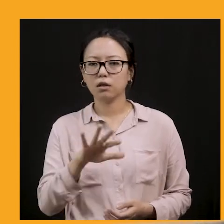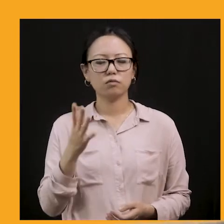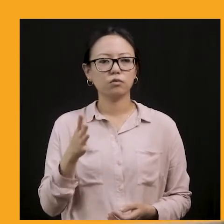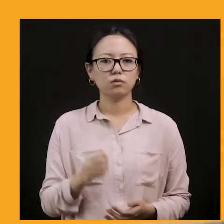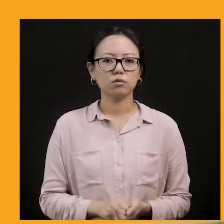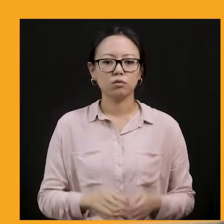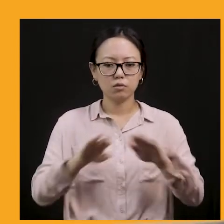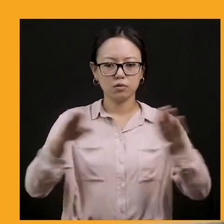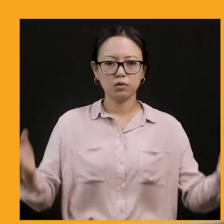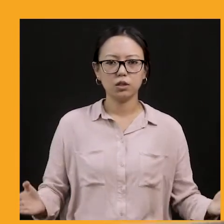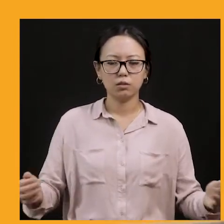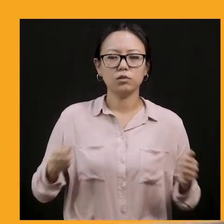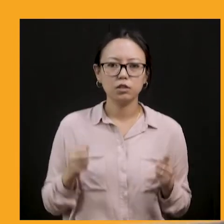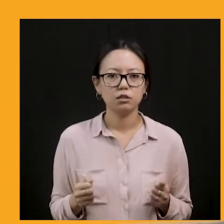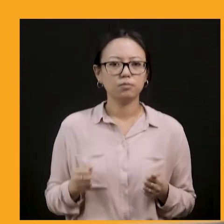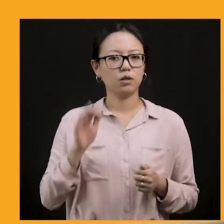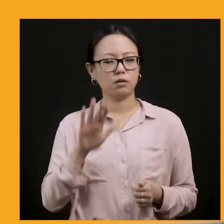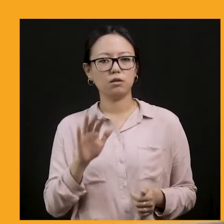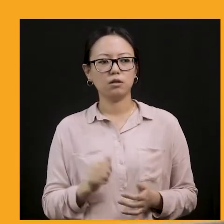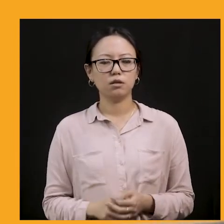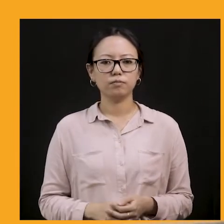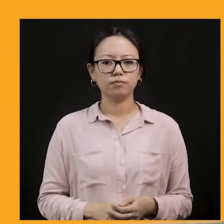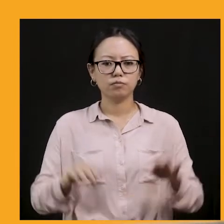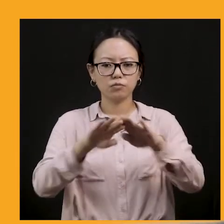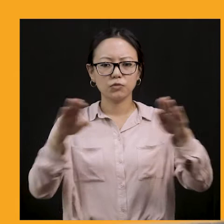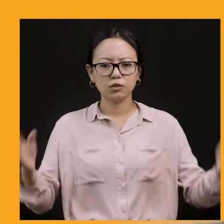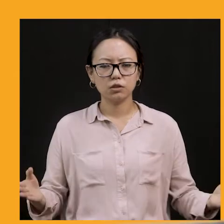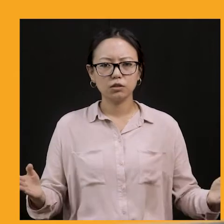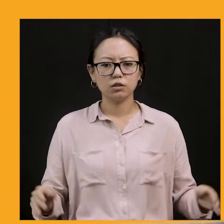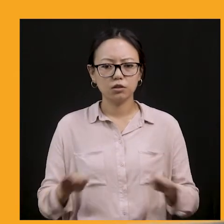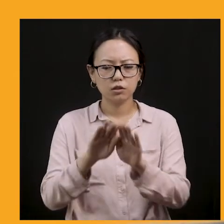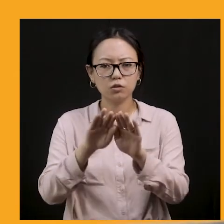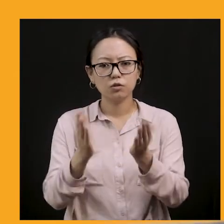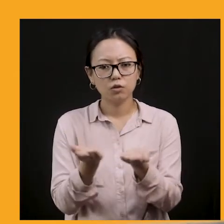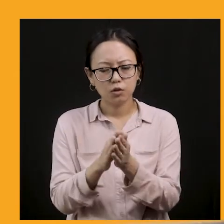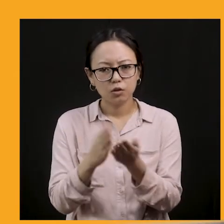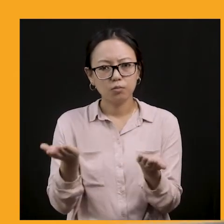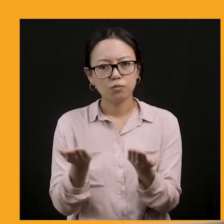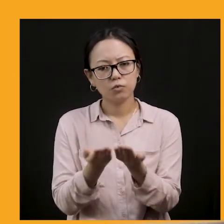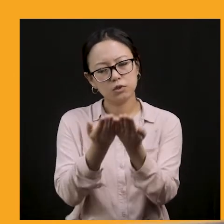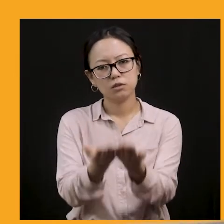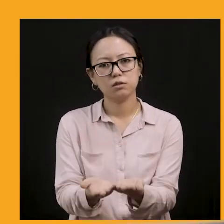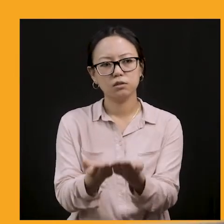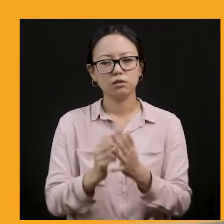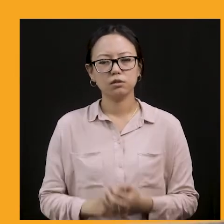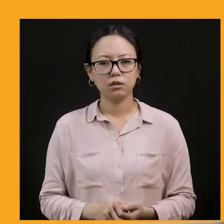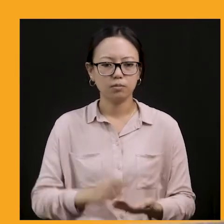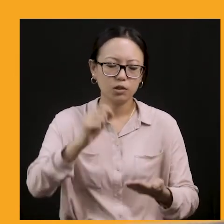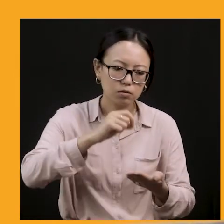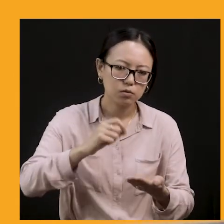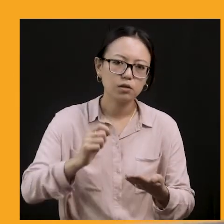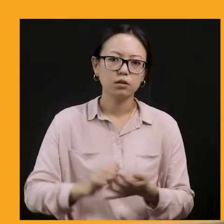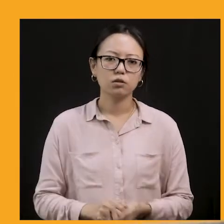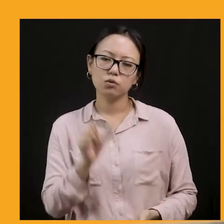right? So desk is where we keep our books, right? And then we write in the desk,